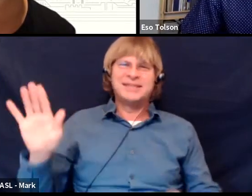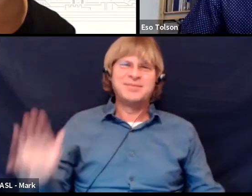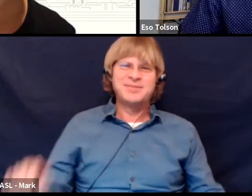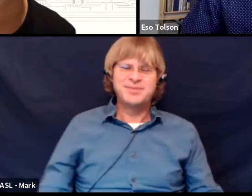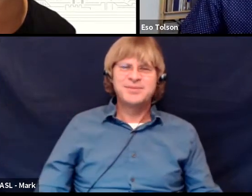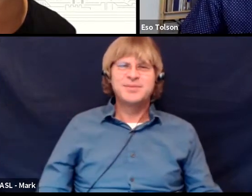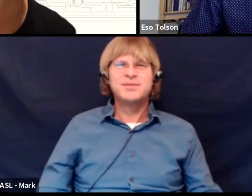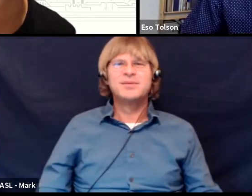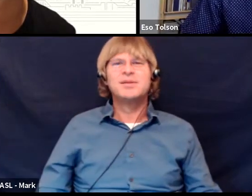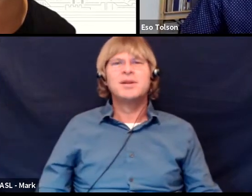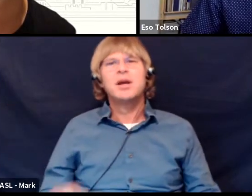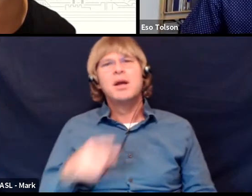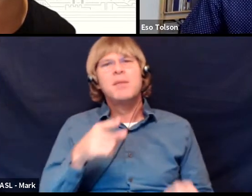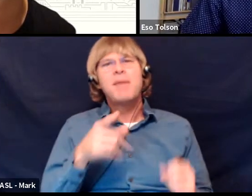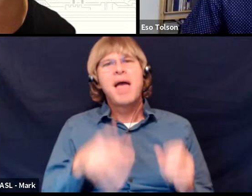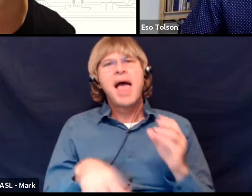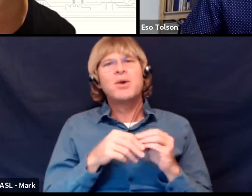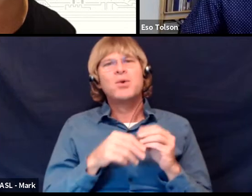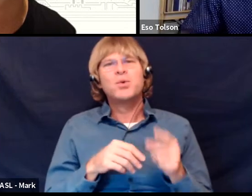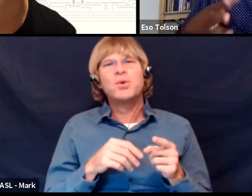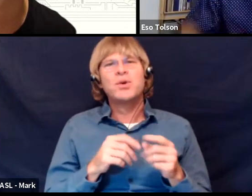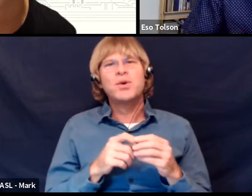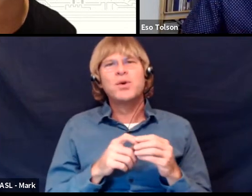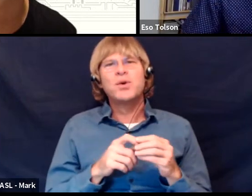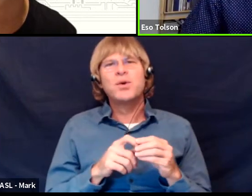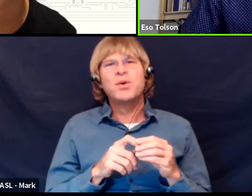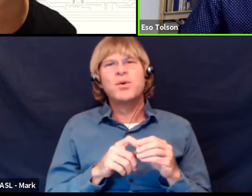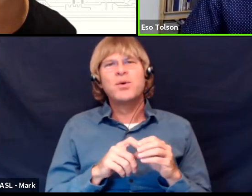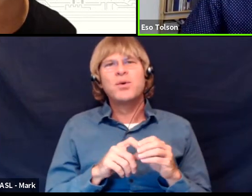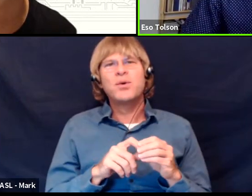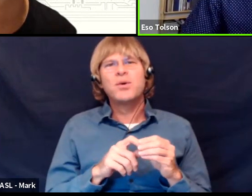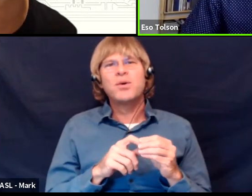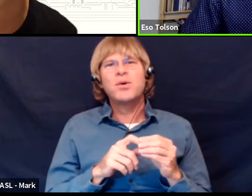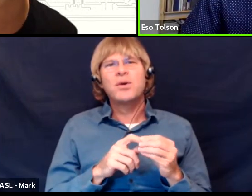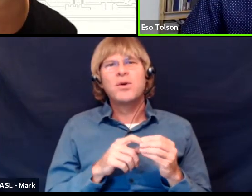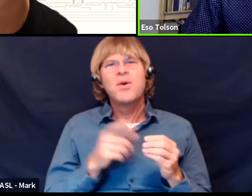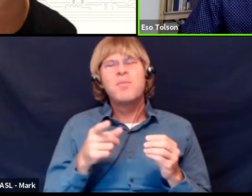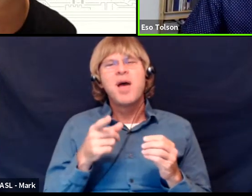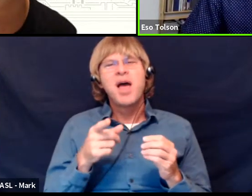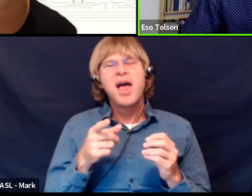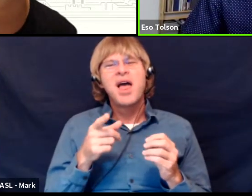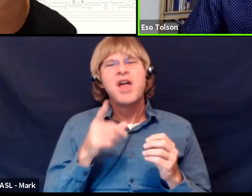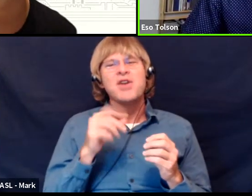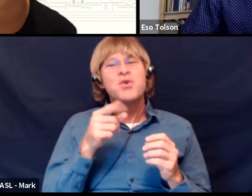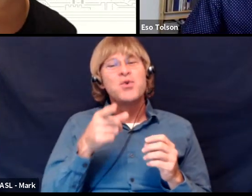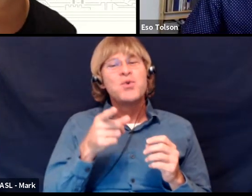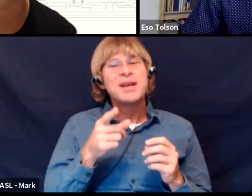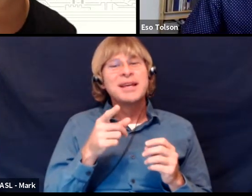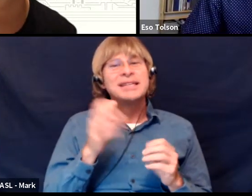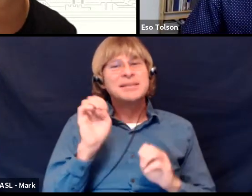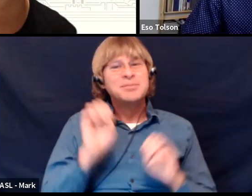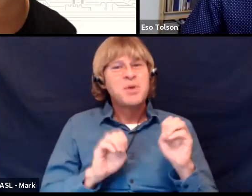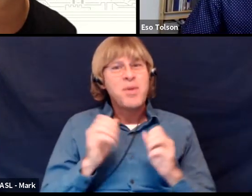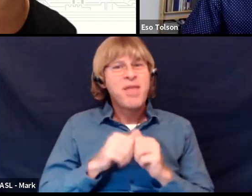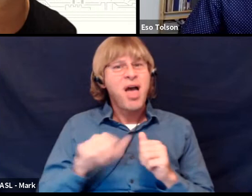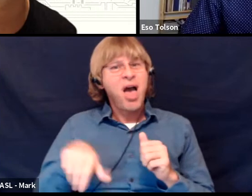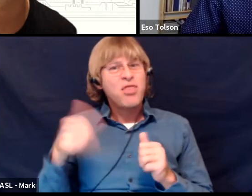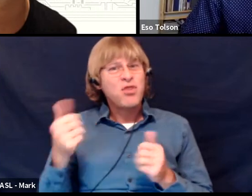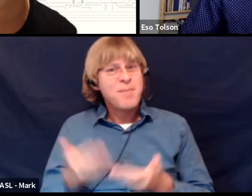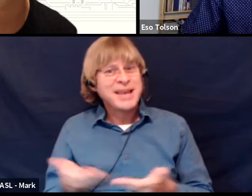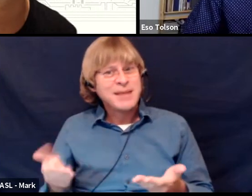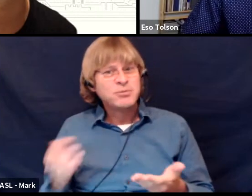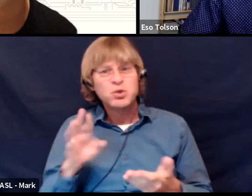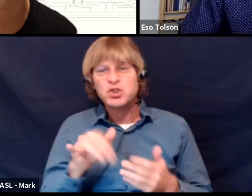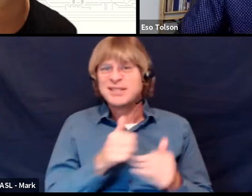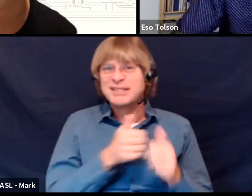want to add on to that. Sorry, I'm going to ask no. my own question, but do you ever experiment with other mediums, or do you stick